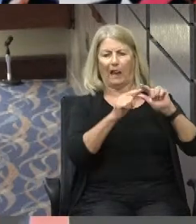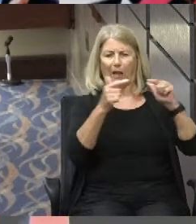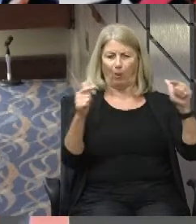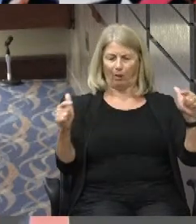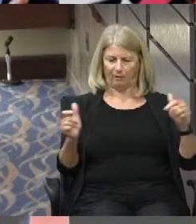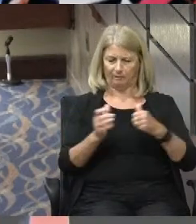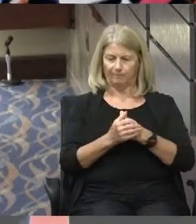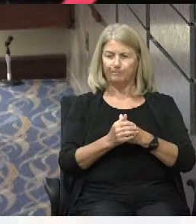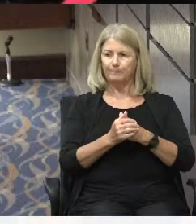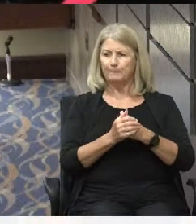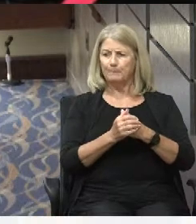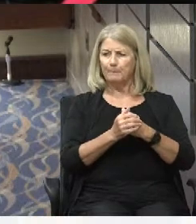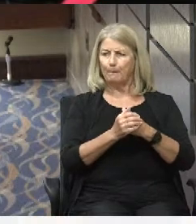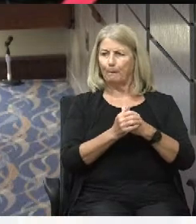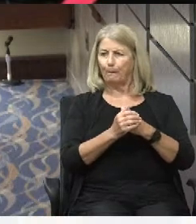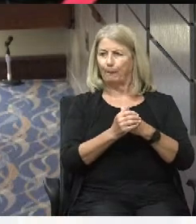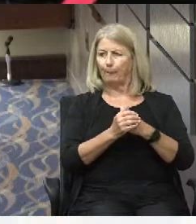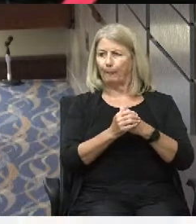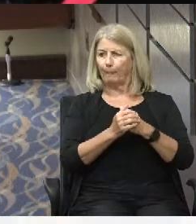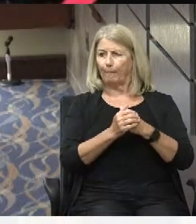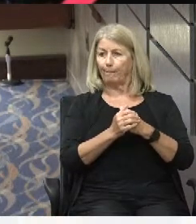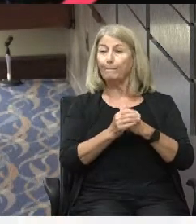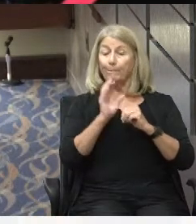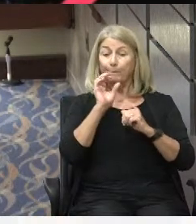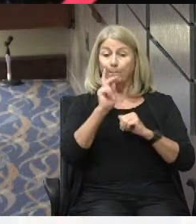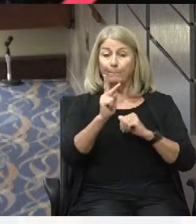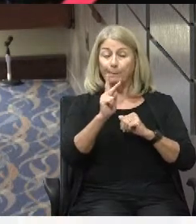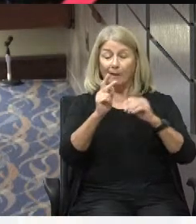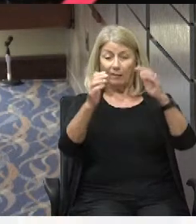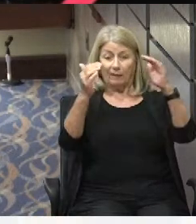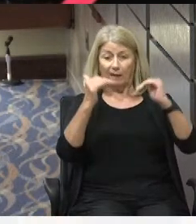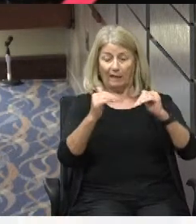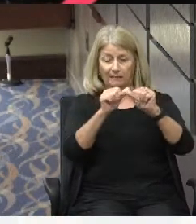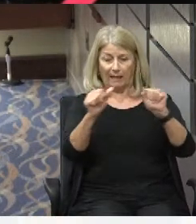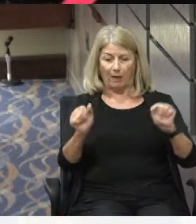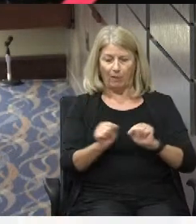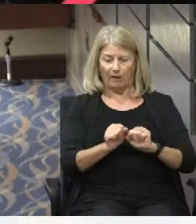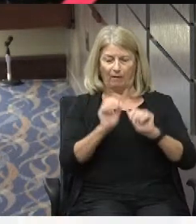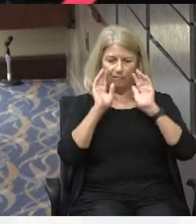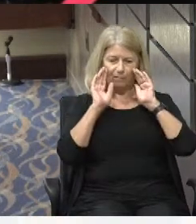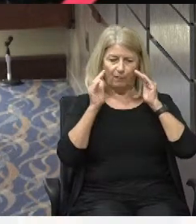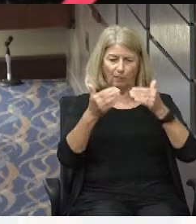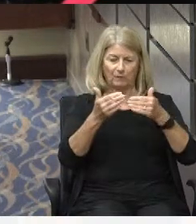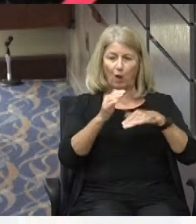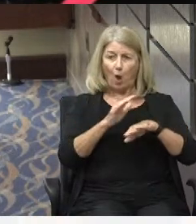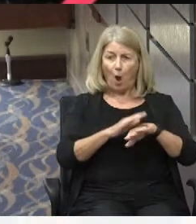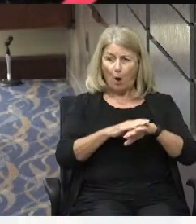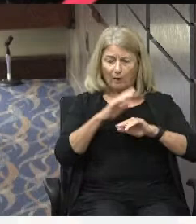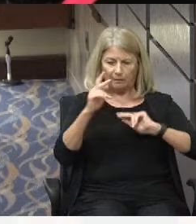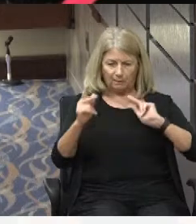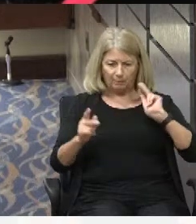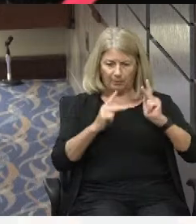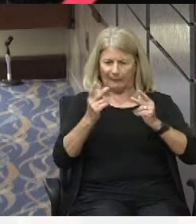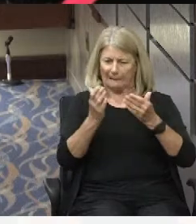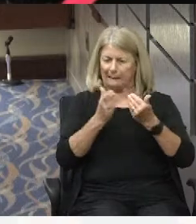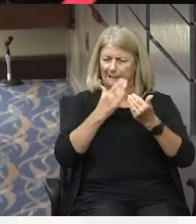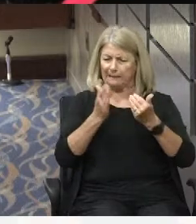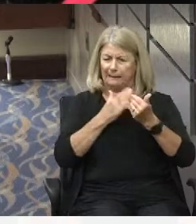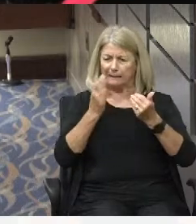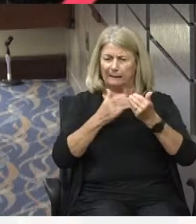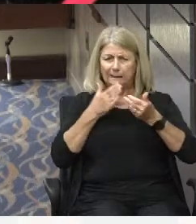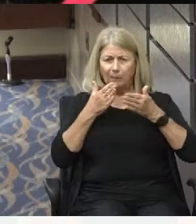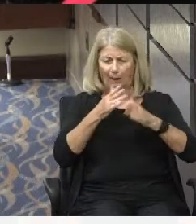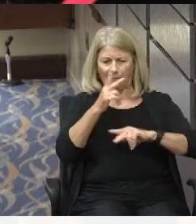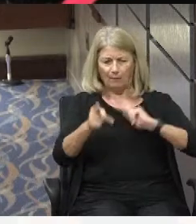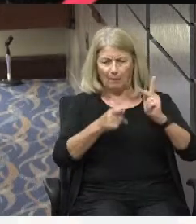I'm going to go back to the English version. Okay, so this next section really focuses on the resident. We wanted easy ways for the resident to be able to